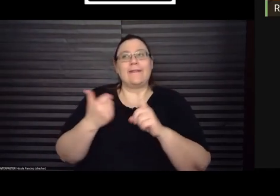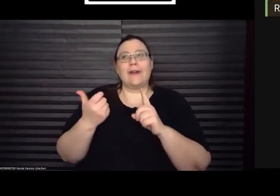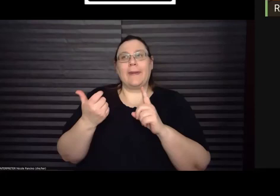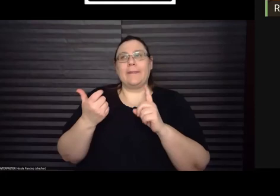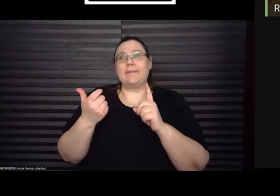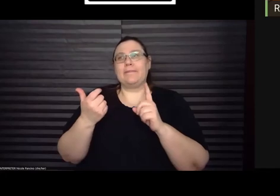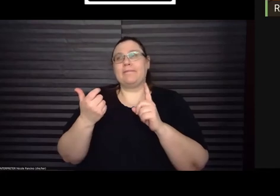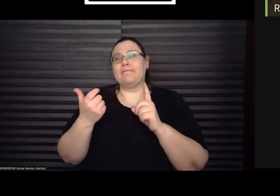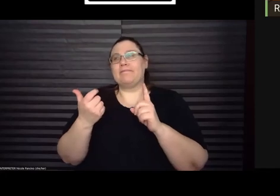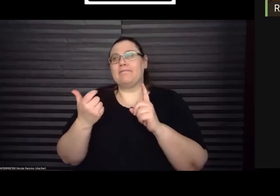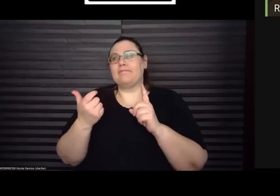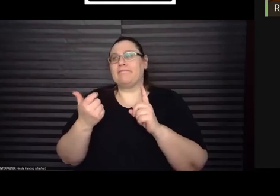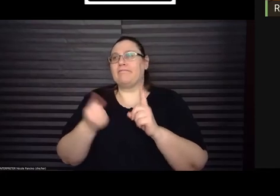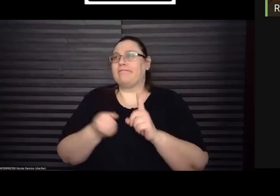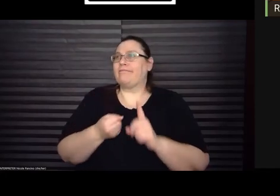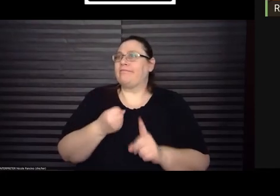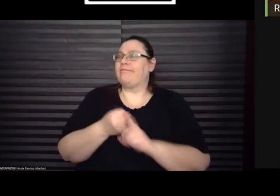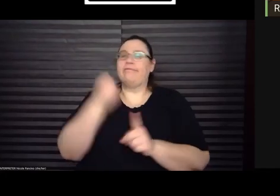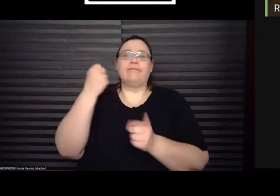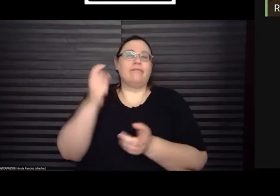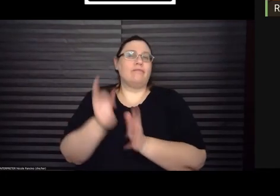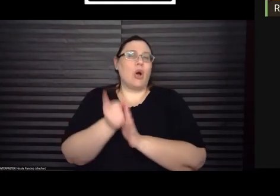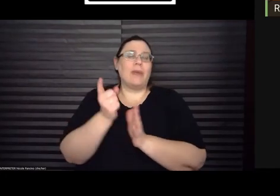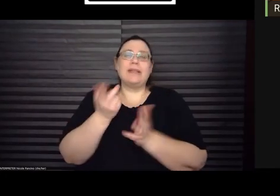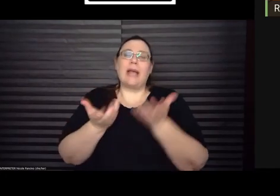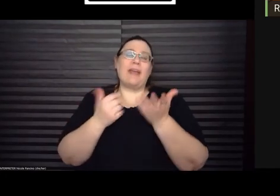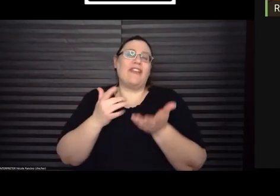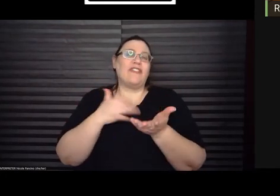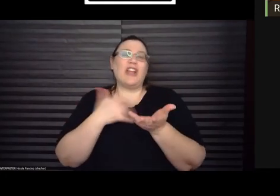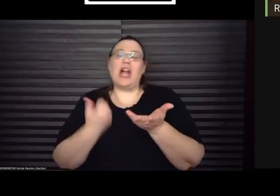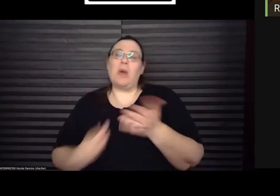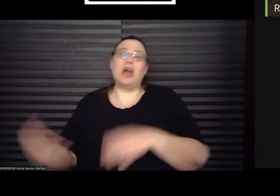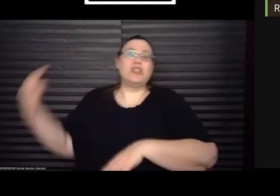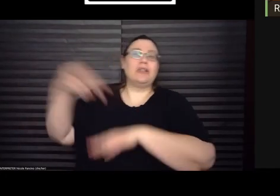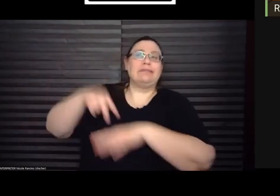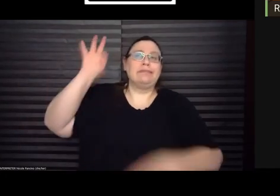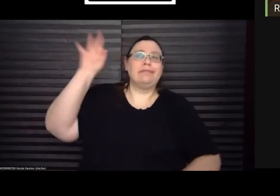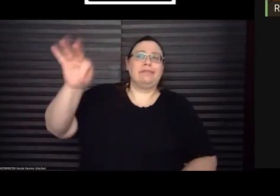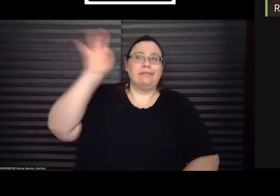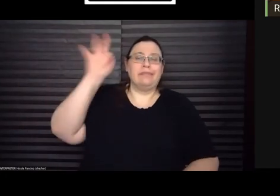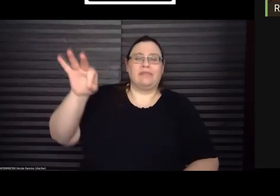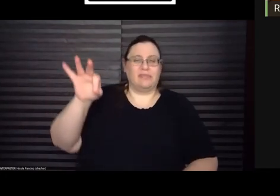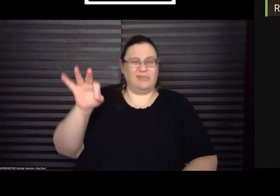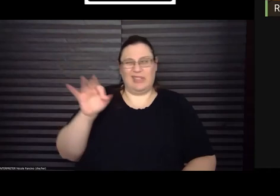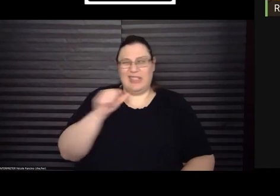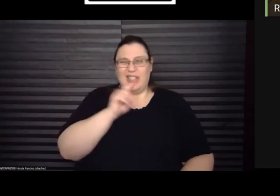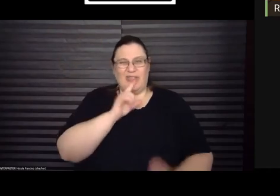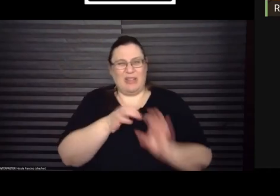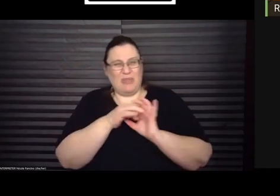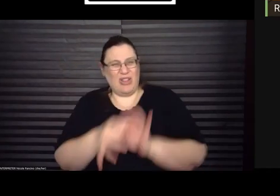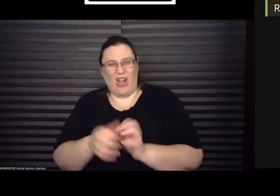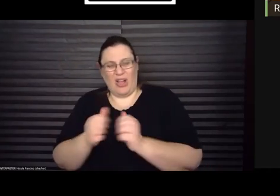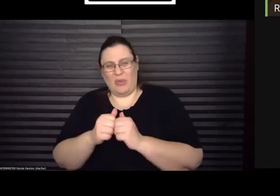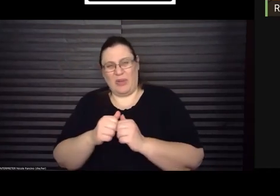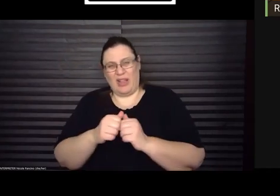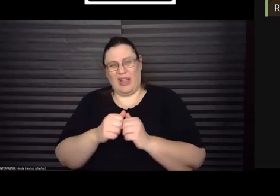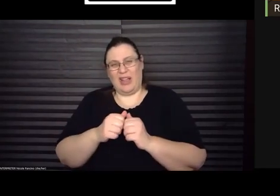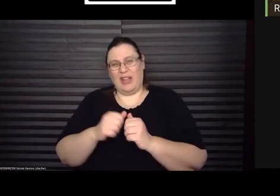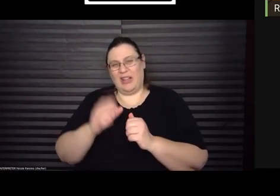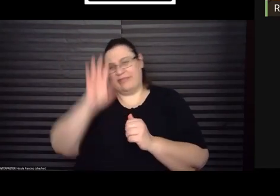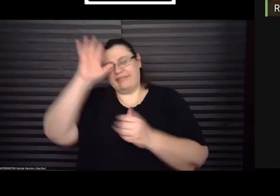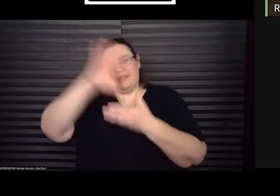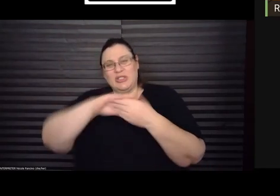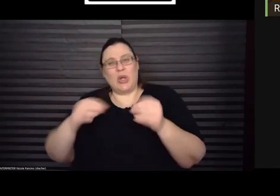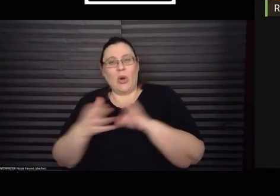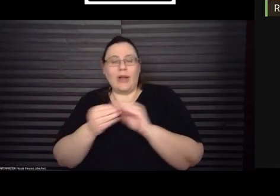you know, little moments of grandstanding or things that just don't really belong in fiction, but that we all occasionally